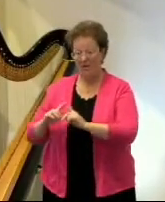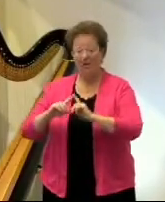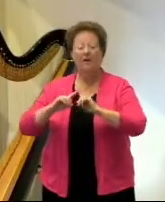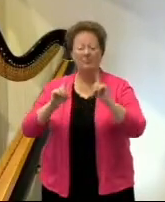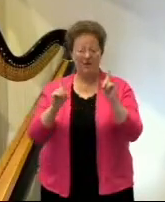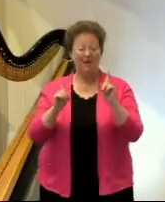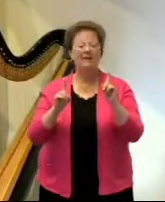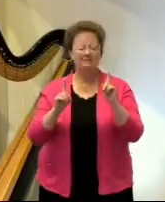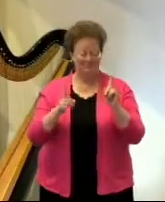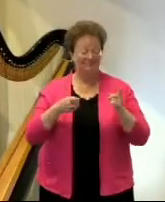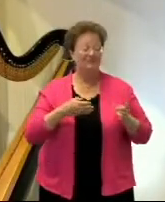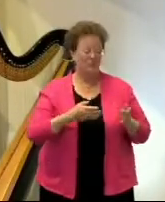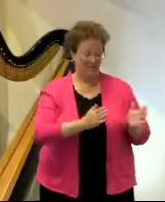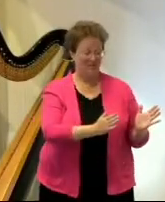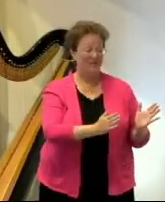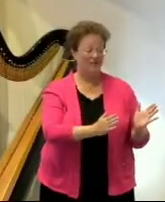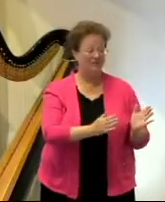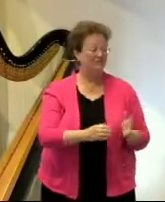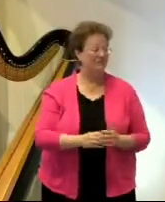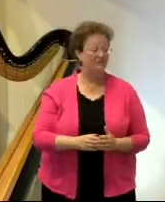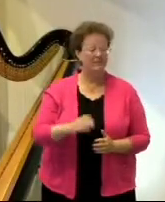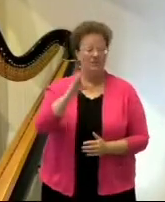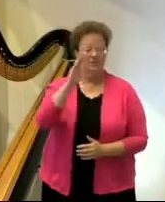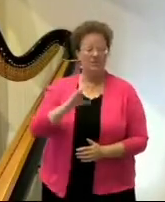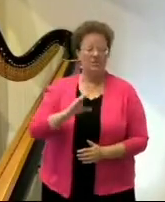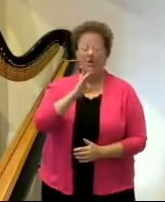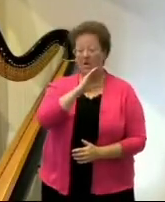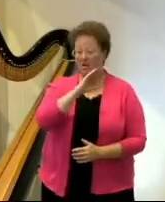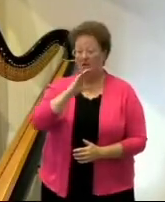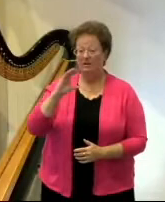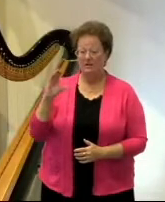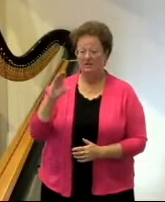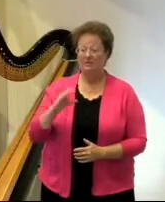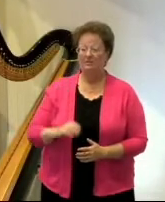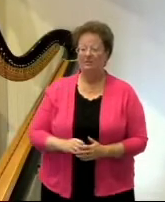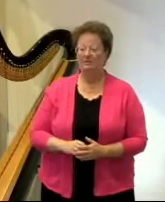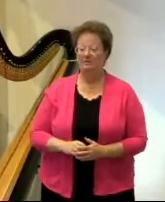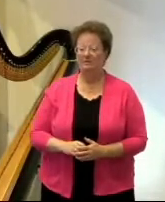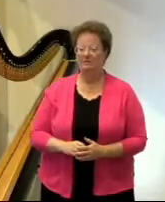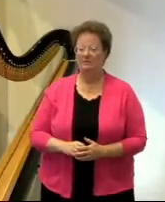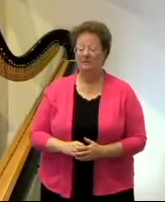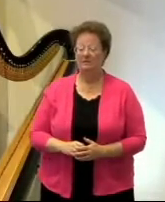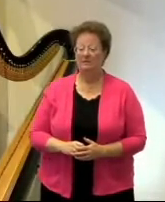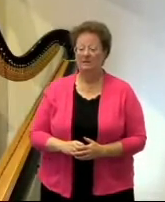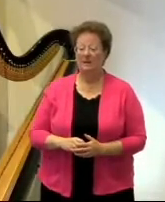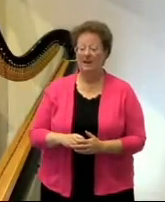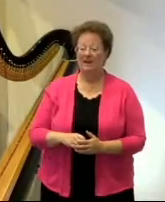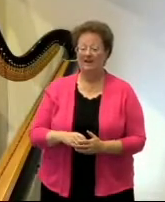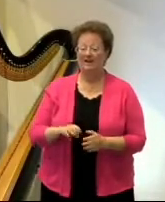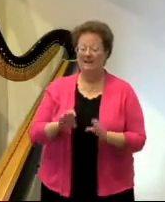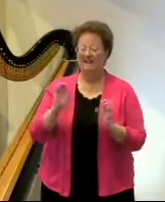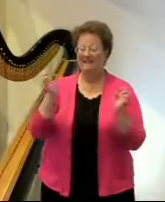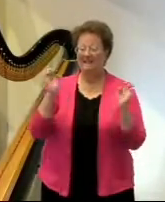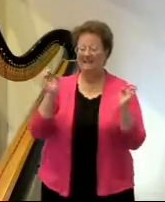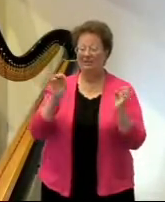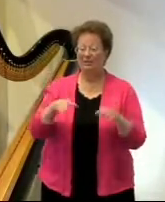Way. The cross of Calvary shows us he would, and the empty tomb of Easter shows us he did.